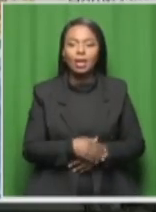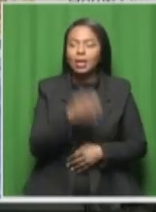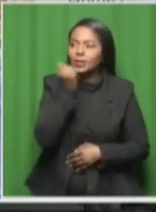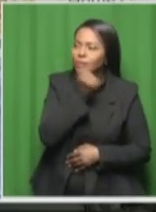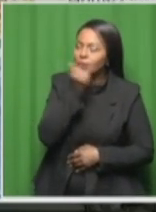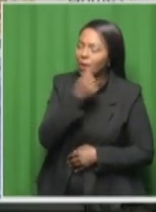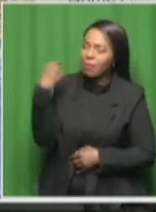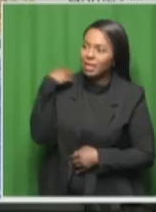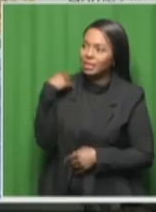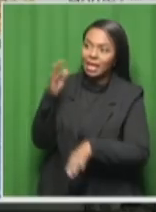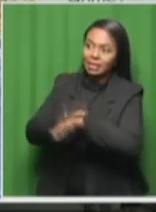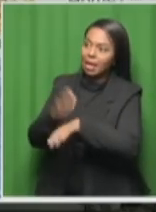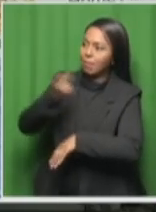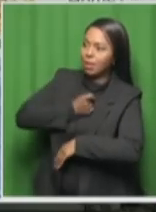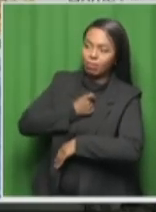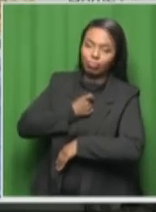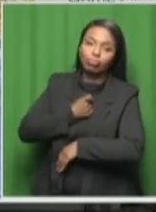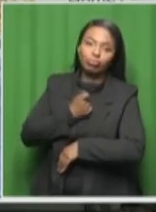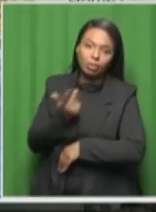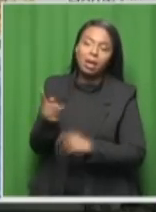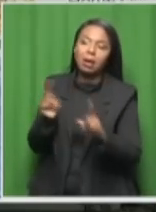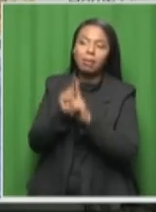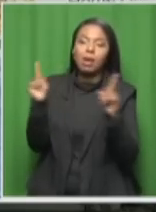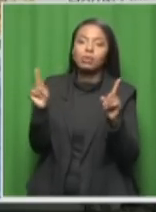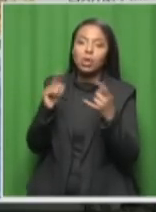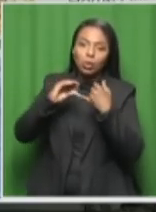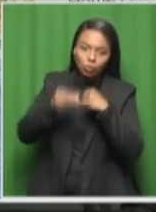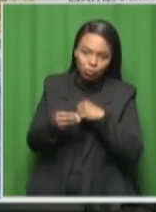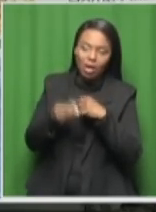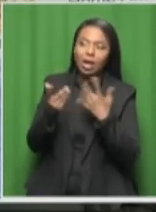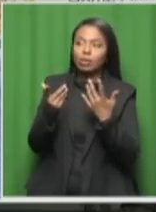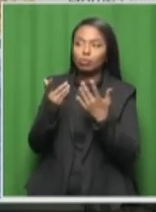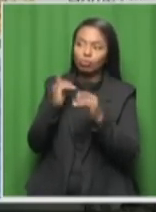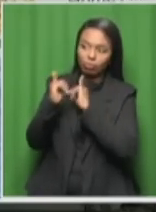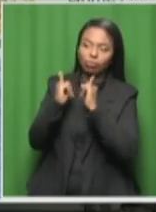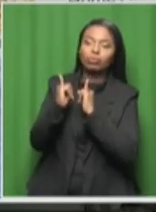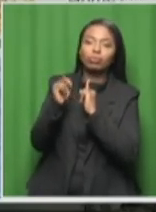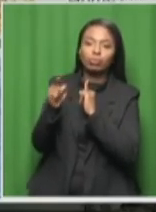are out of time. But of course, we'll try and get that from you and